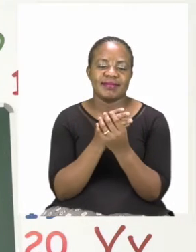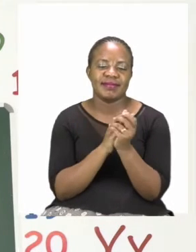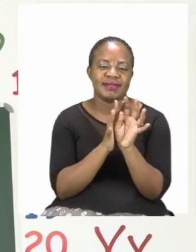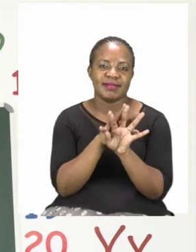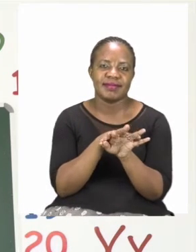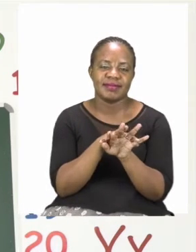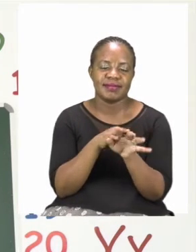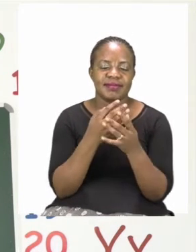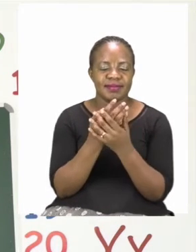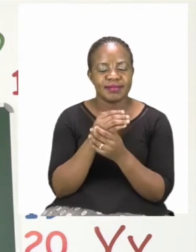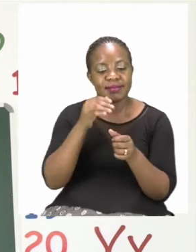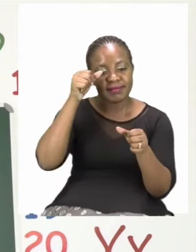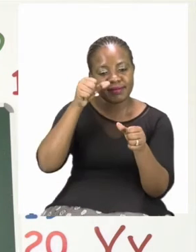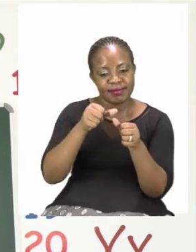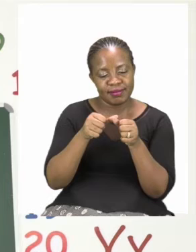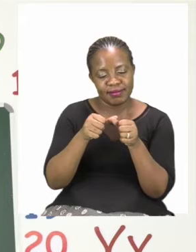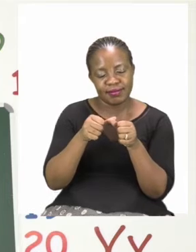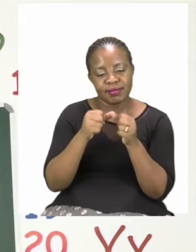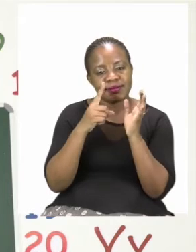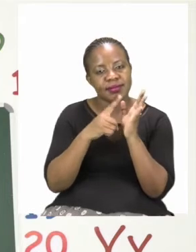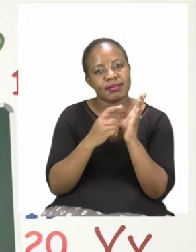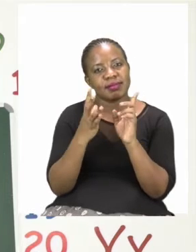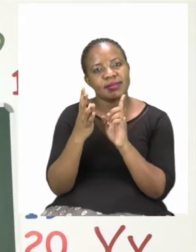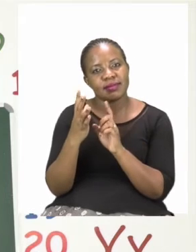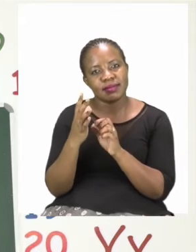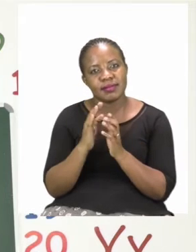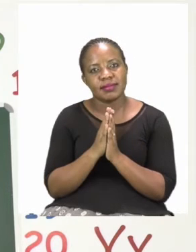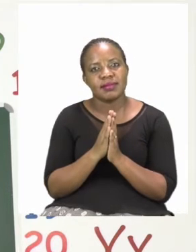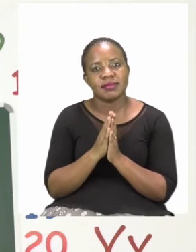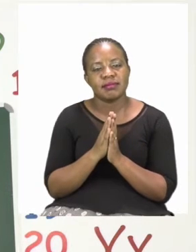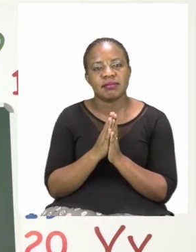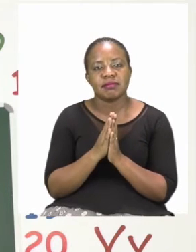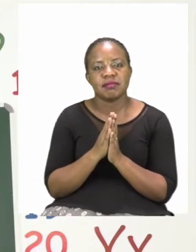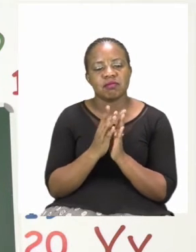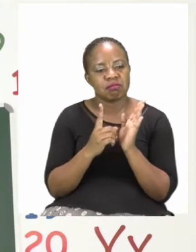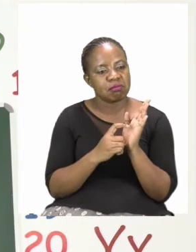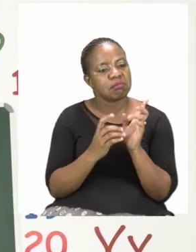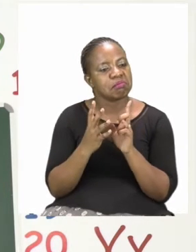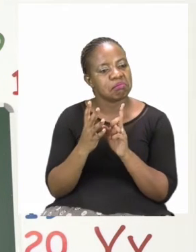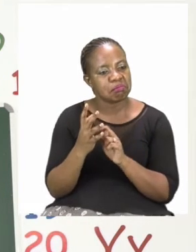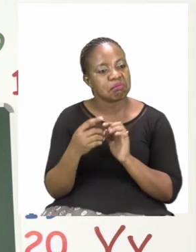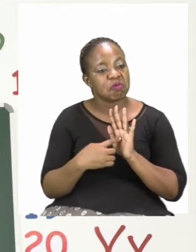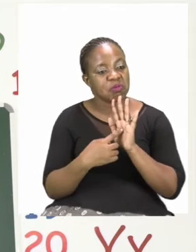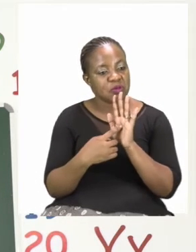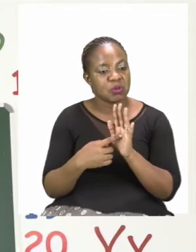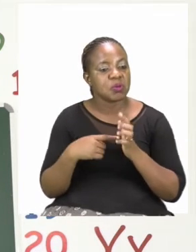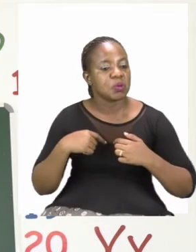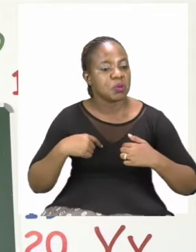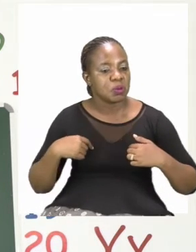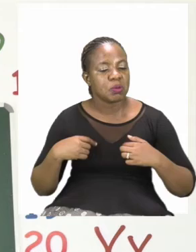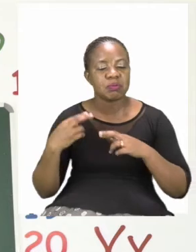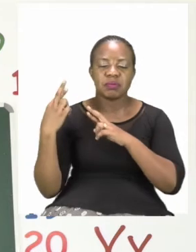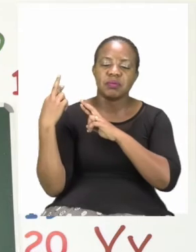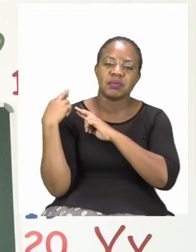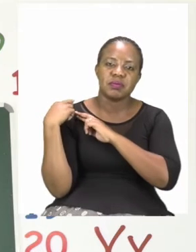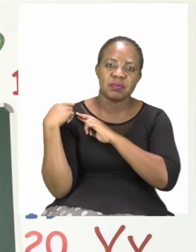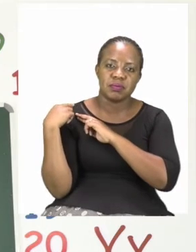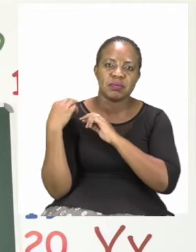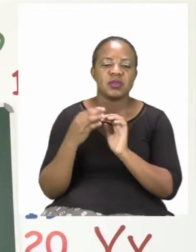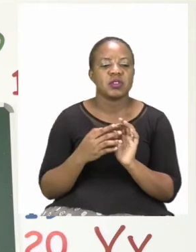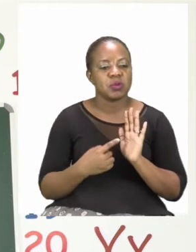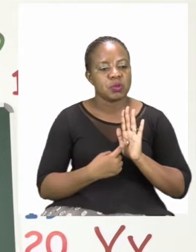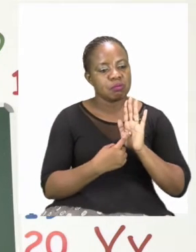mentioned. Yes. To think on your feet. Yeah. So since you're my guest, you take the lead. I will close my eyes. And to make